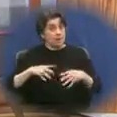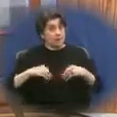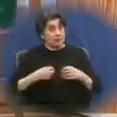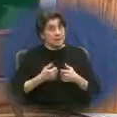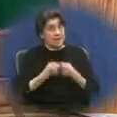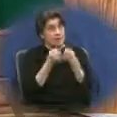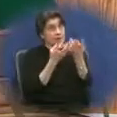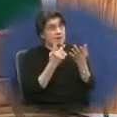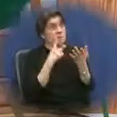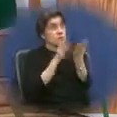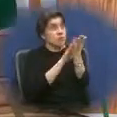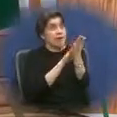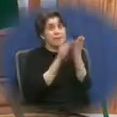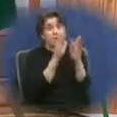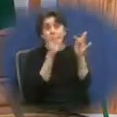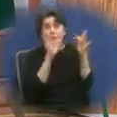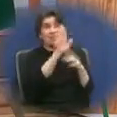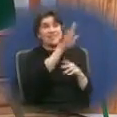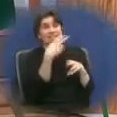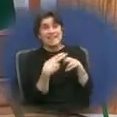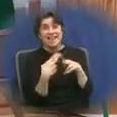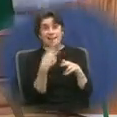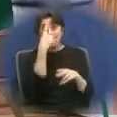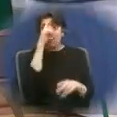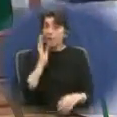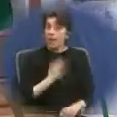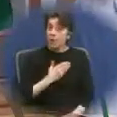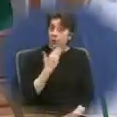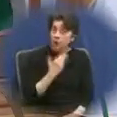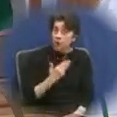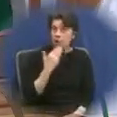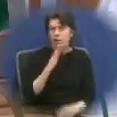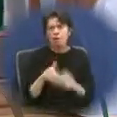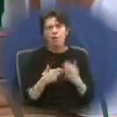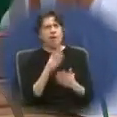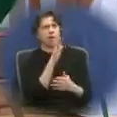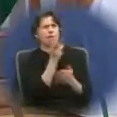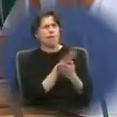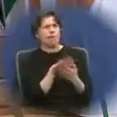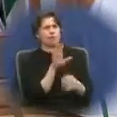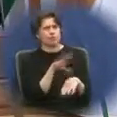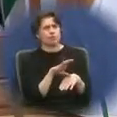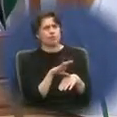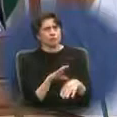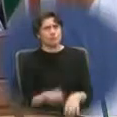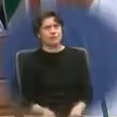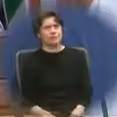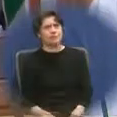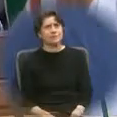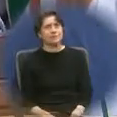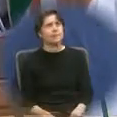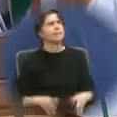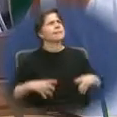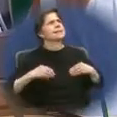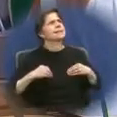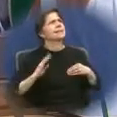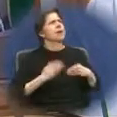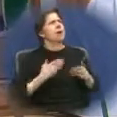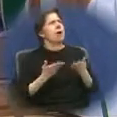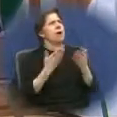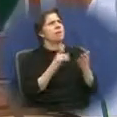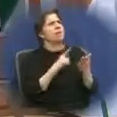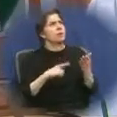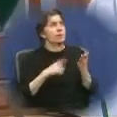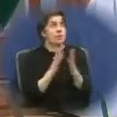hands for the praise and glory of his name, for our good and the good of all his holy church. Accept our offerings, O Lord,